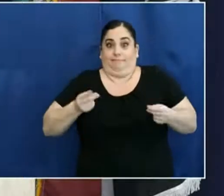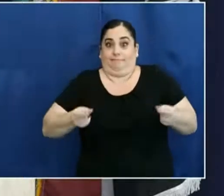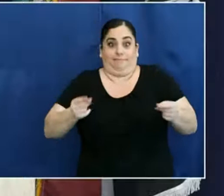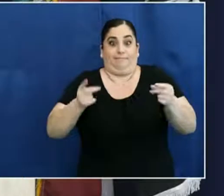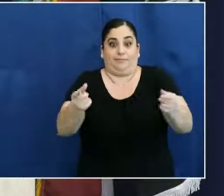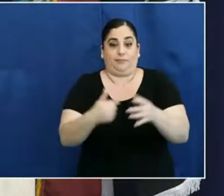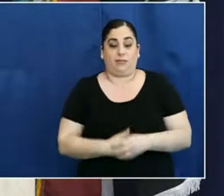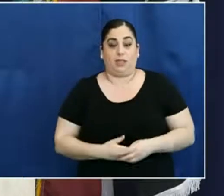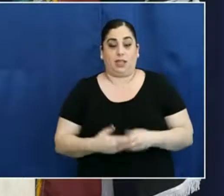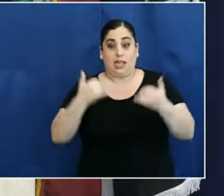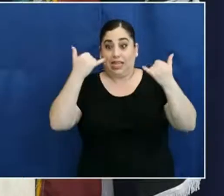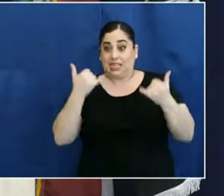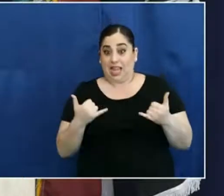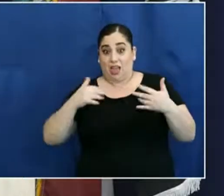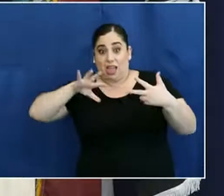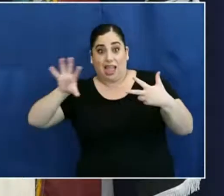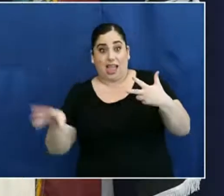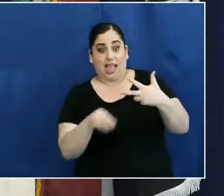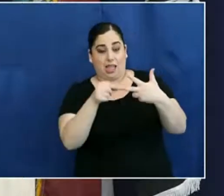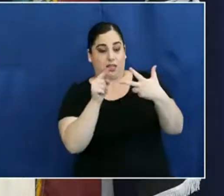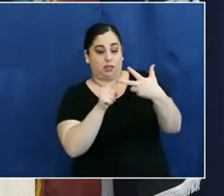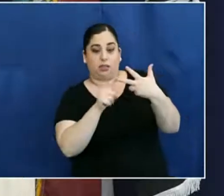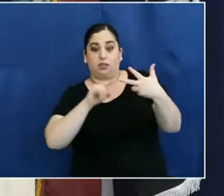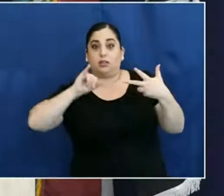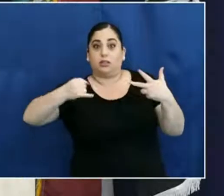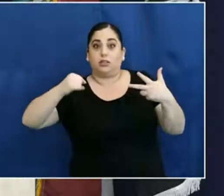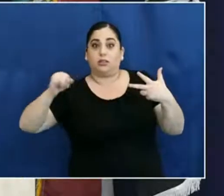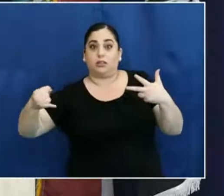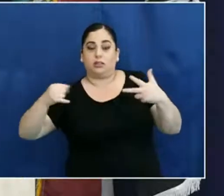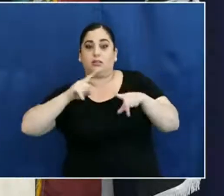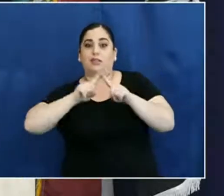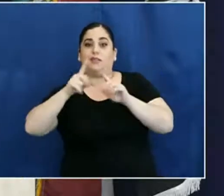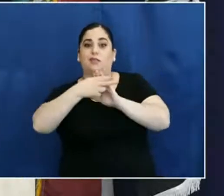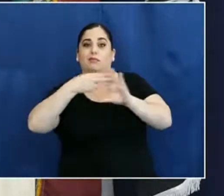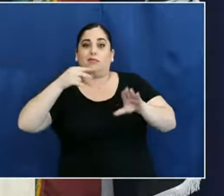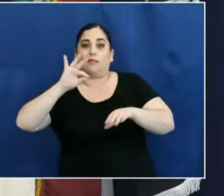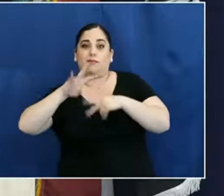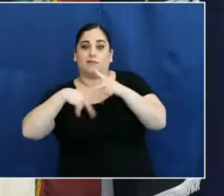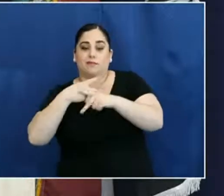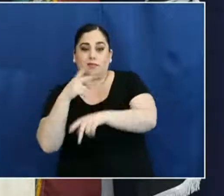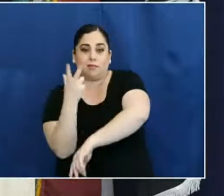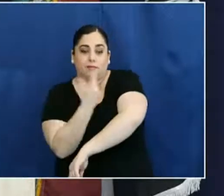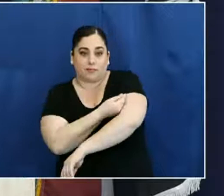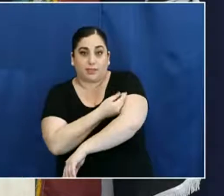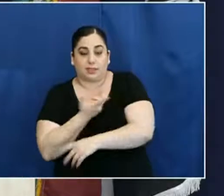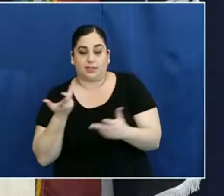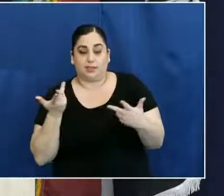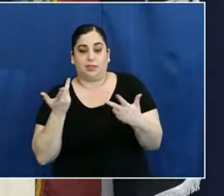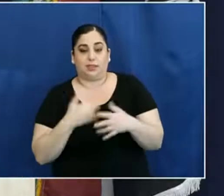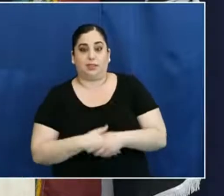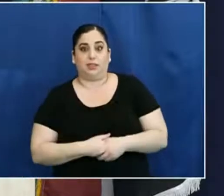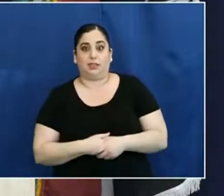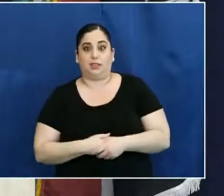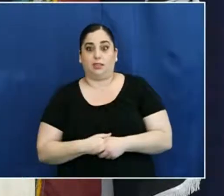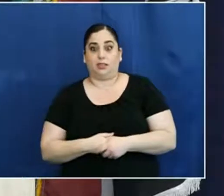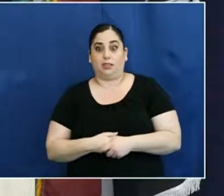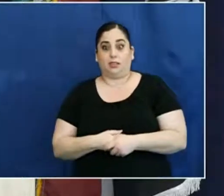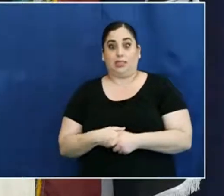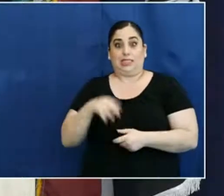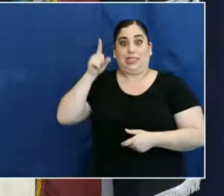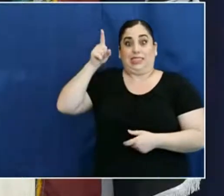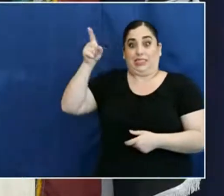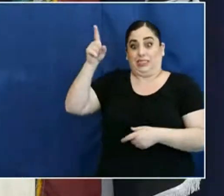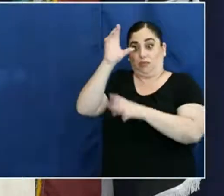the pace at which we're going is not the pace that can be sustained if the goal is to make it available to everyone in May, which means it has to